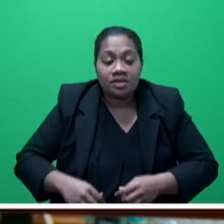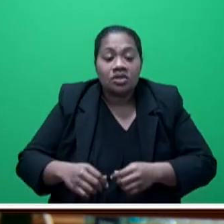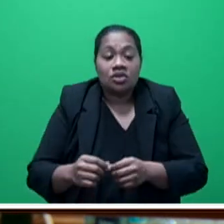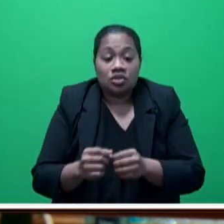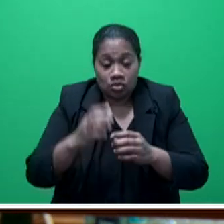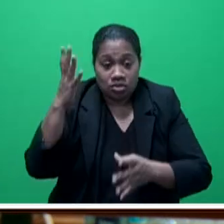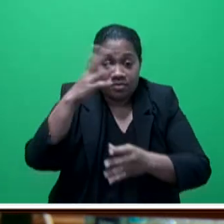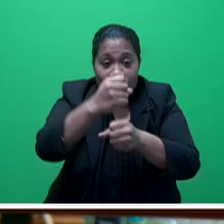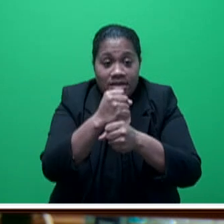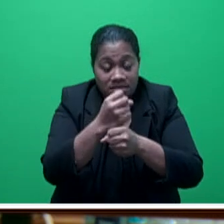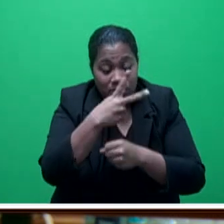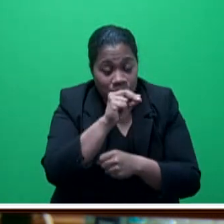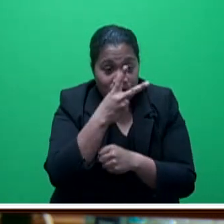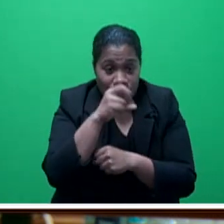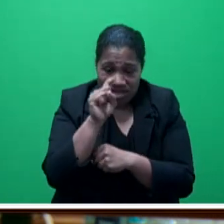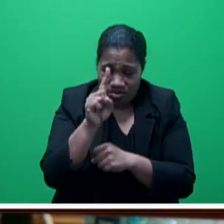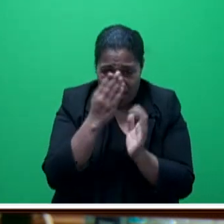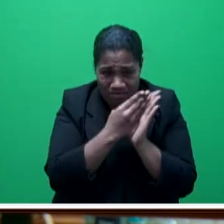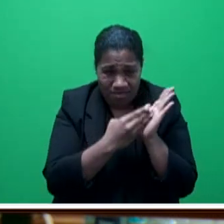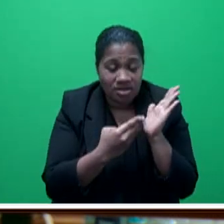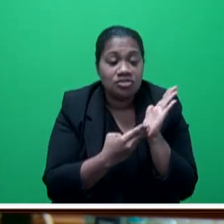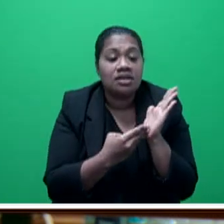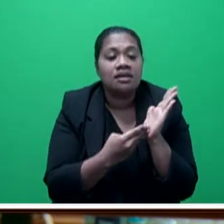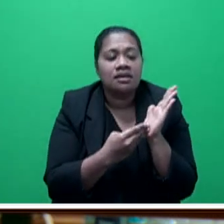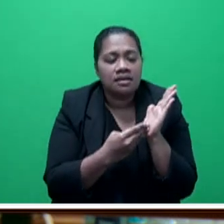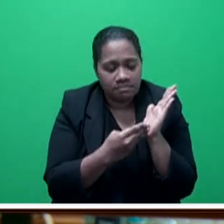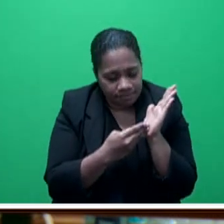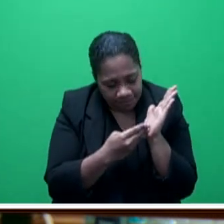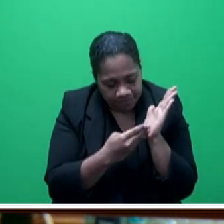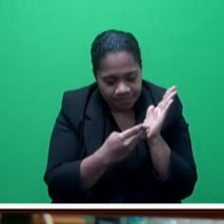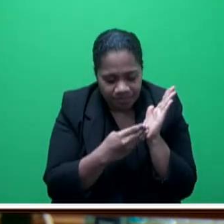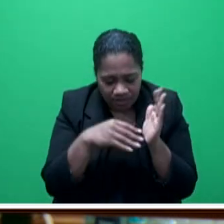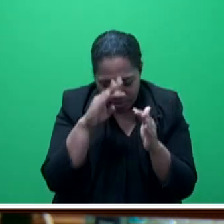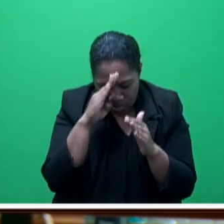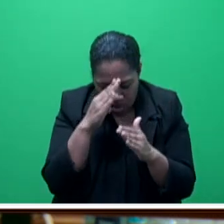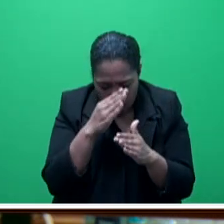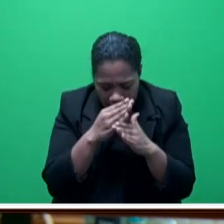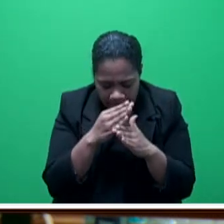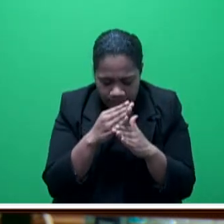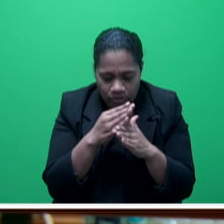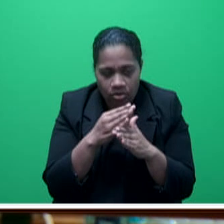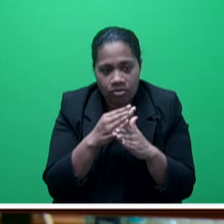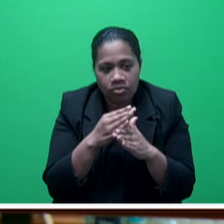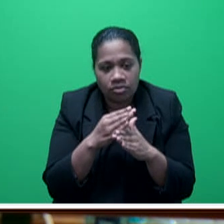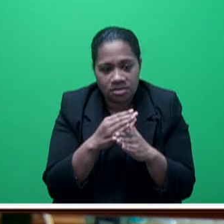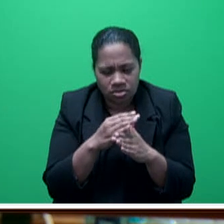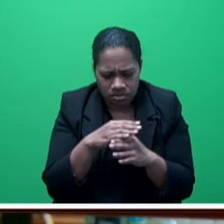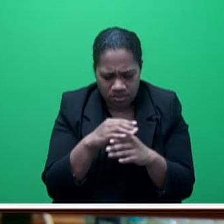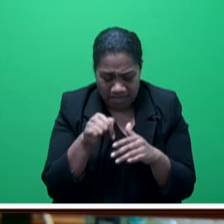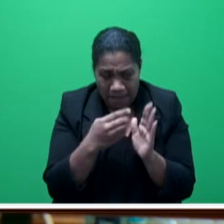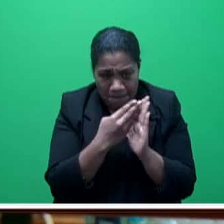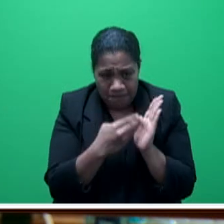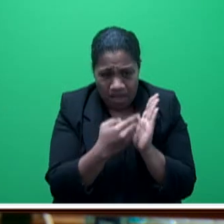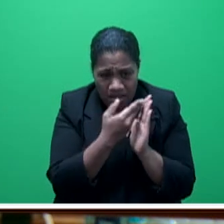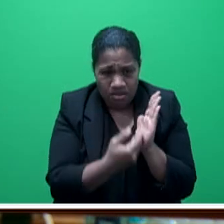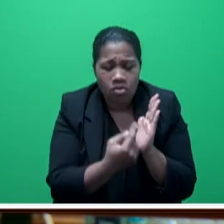2020-2021 budget in 4 words, it would be bold, visionary, hopeful, and caring. This budget empowers our